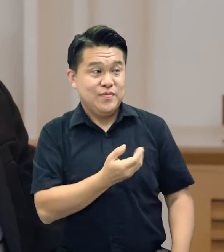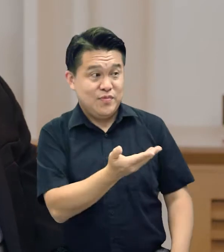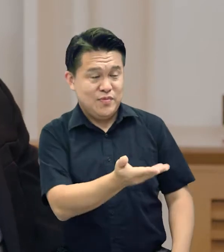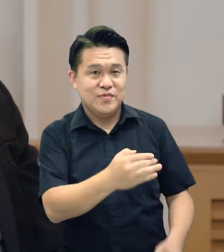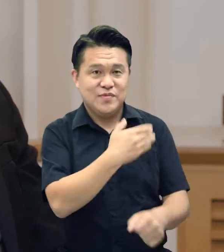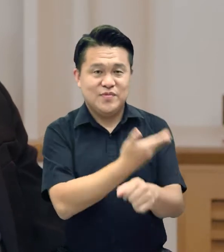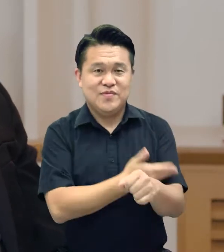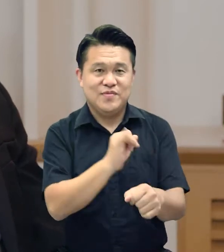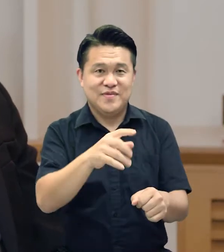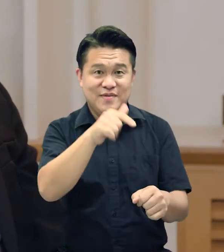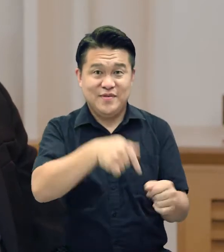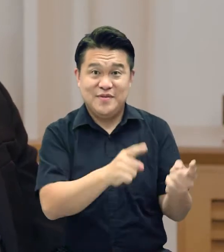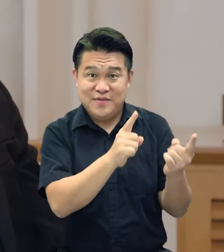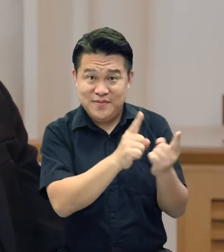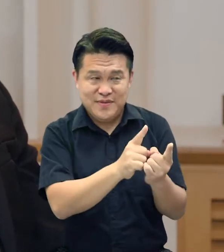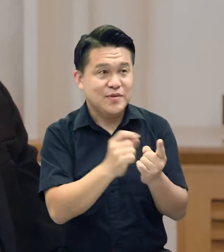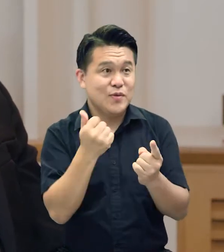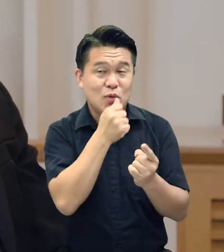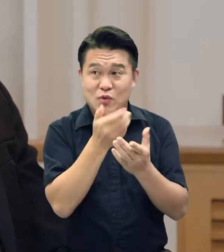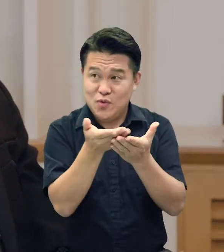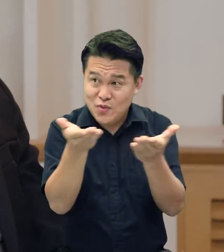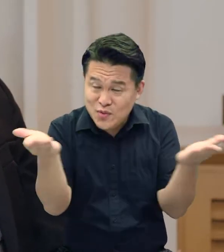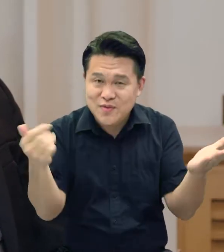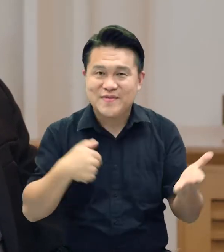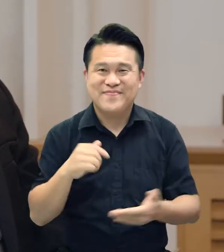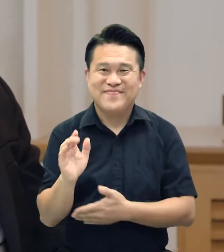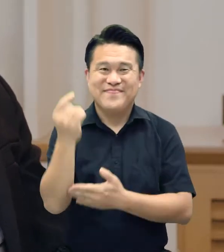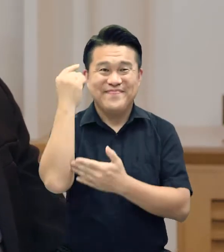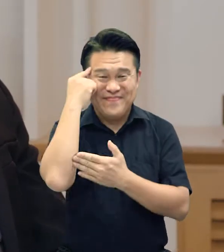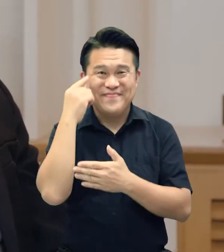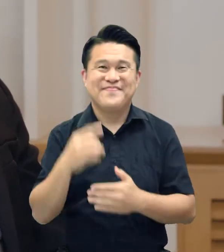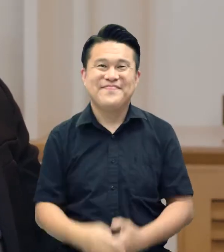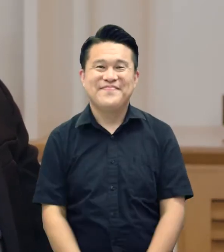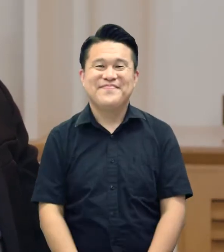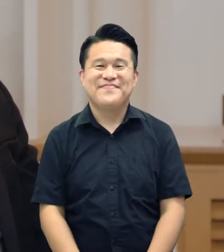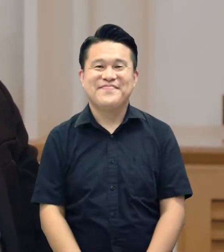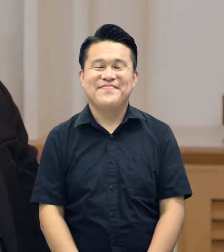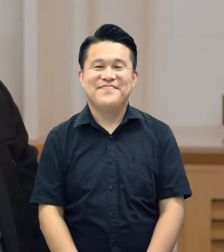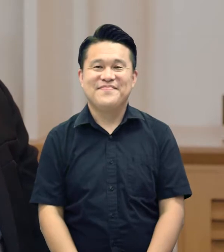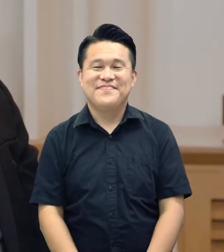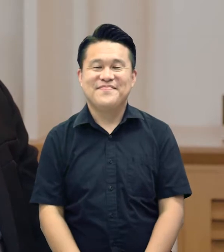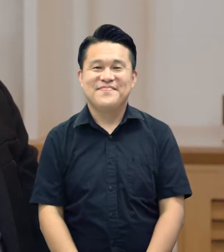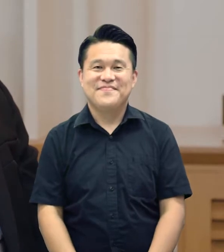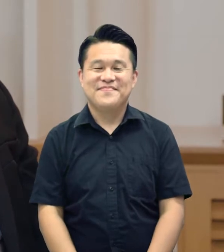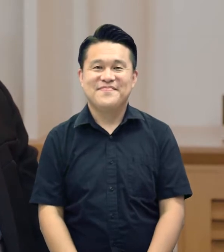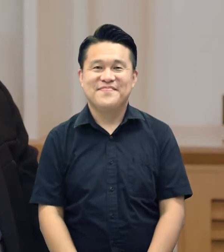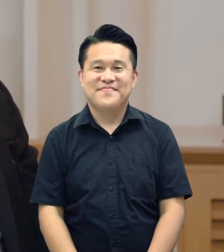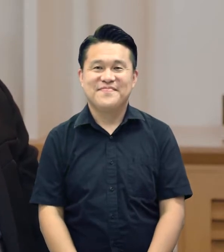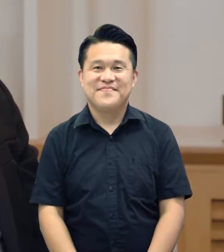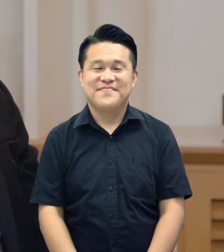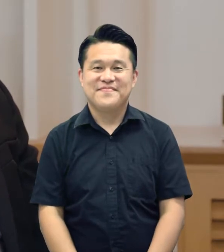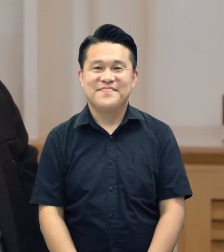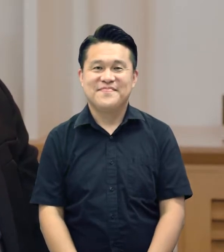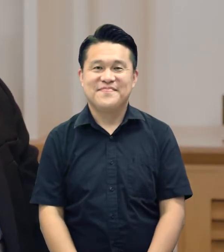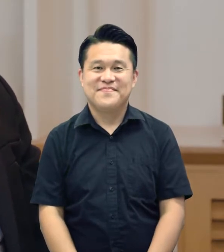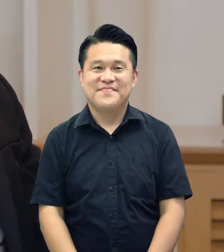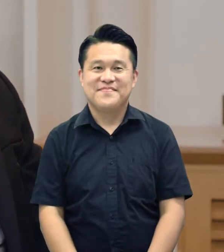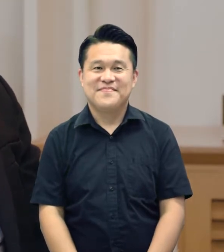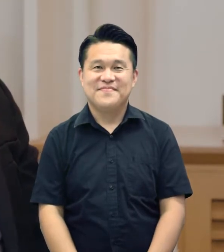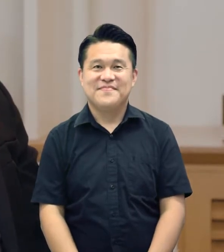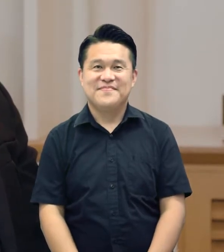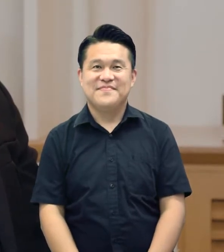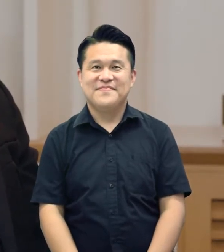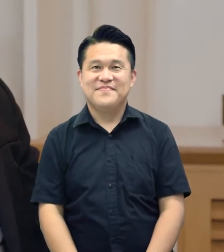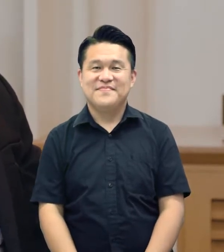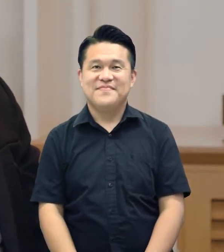the privilege to introduce you to a prominent guest of mine, the Honorable In-seok